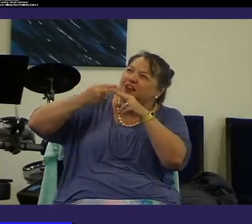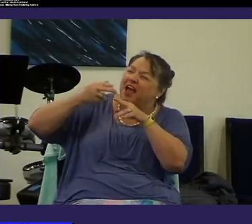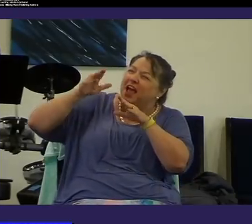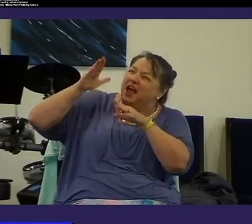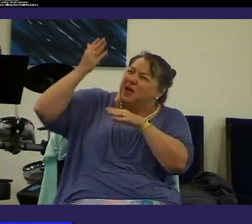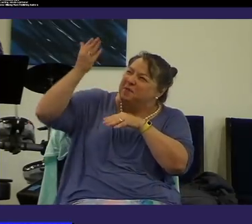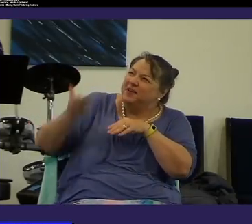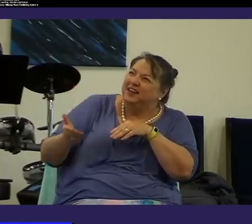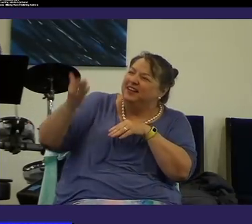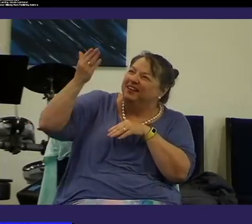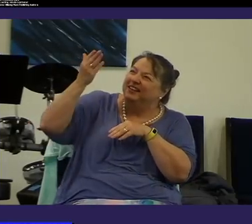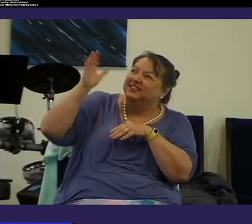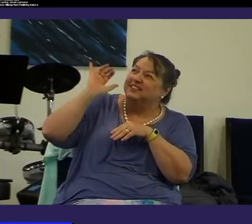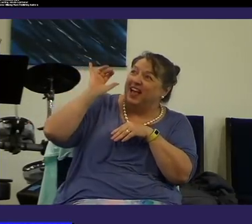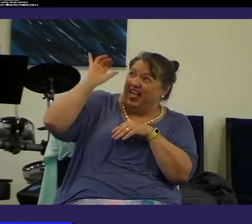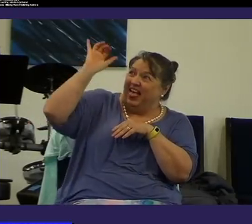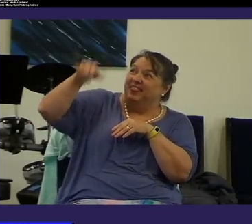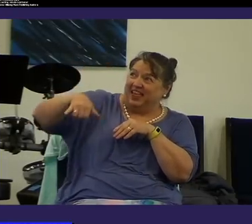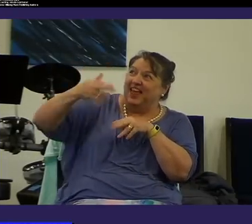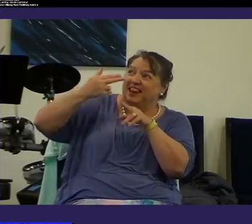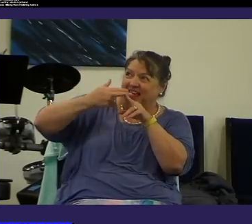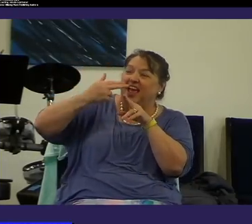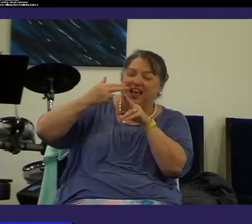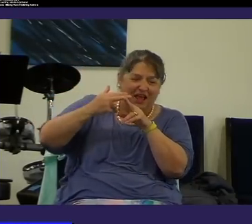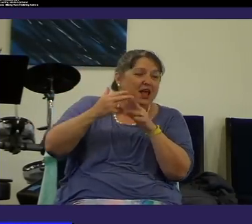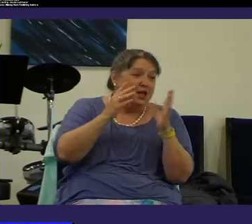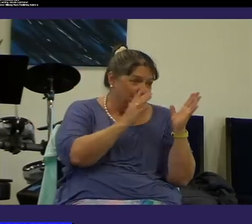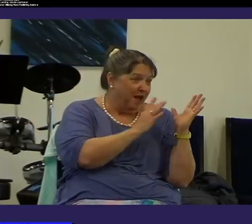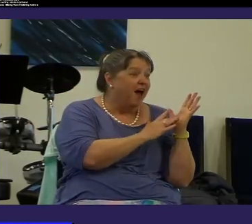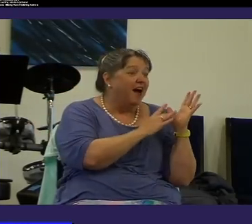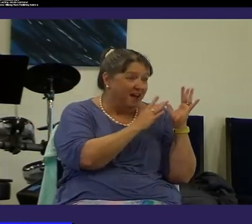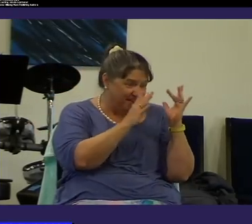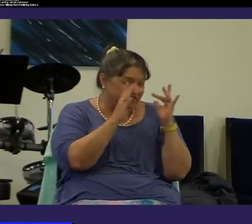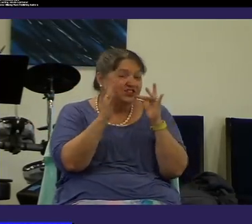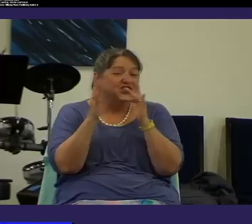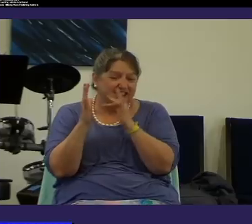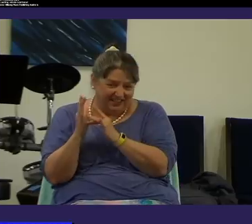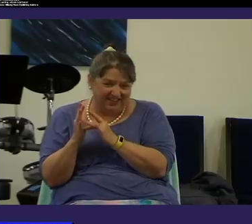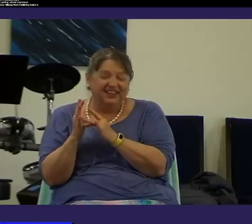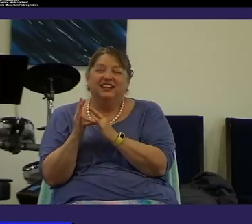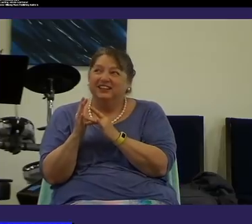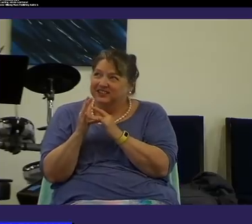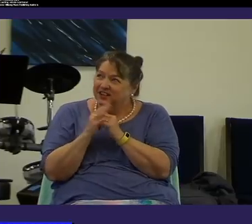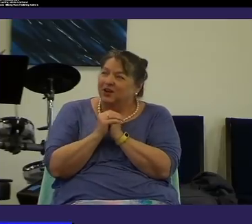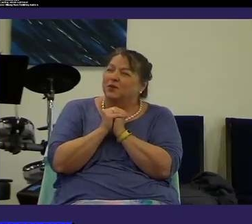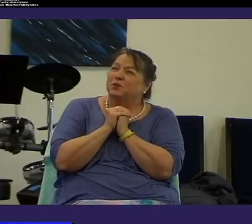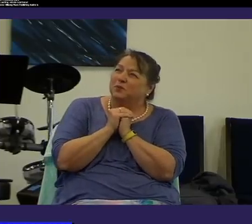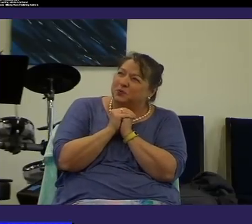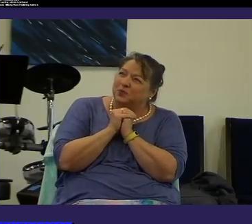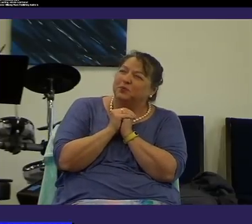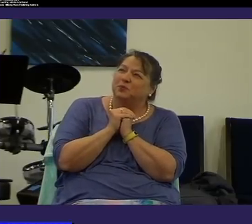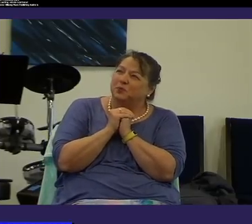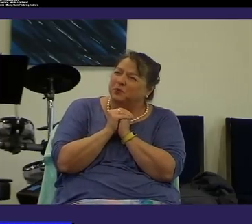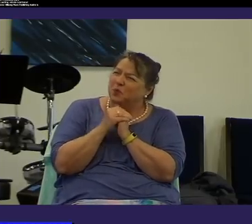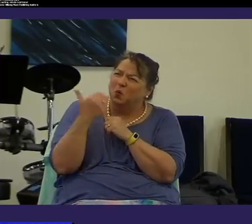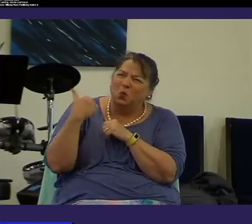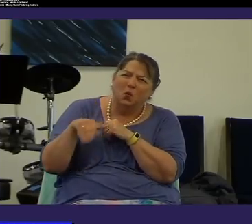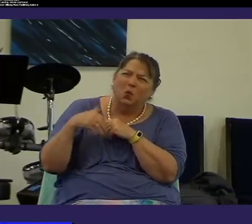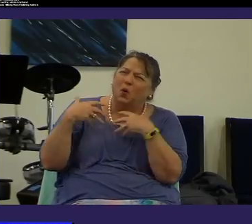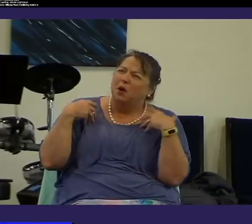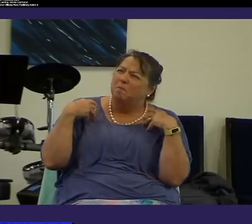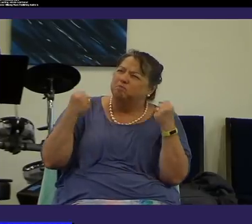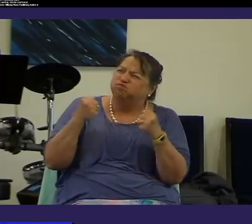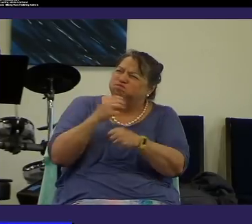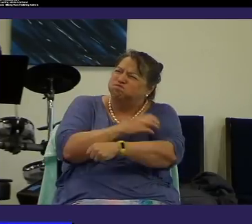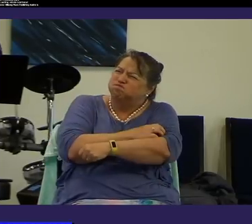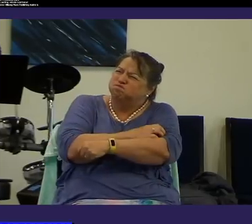powerful name it is. The name of Jesus. What a